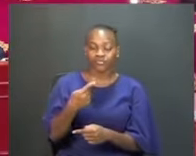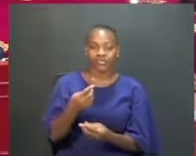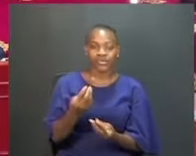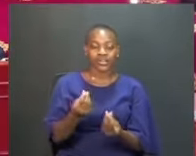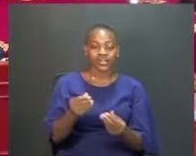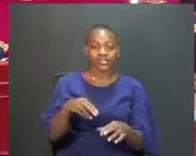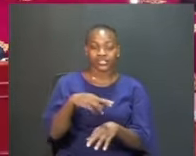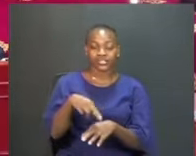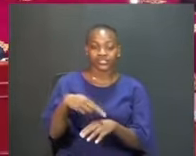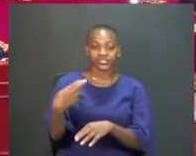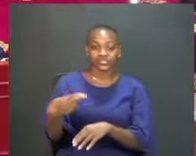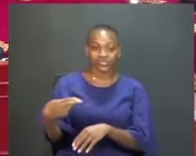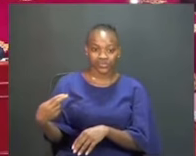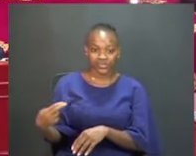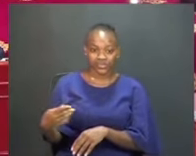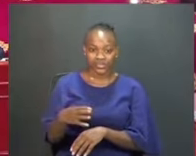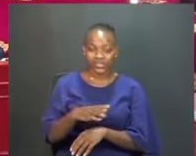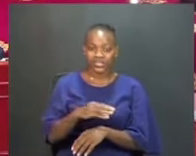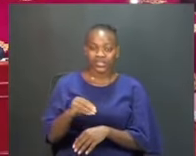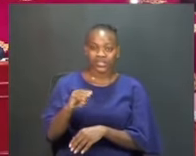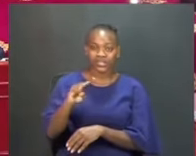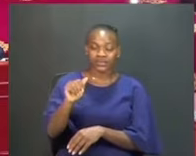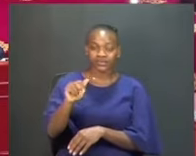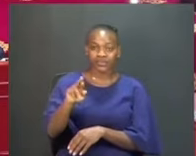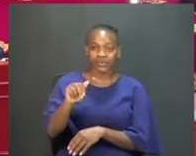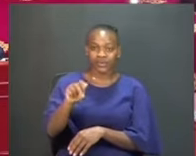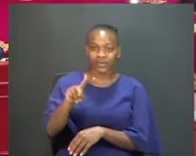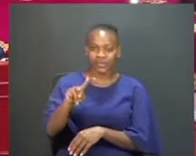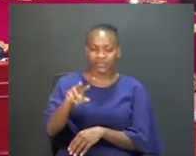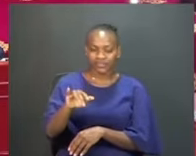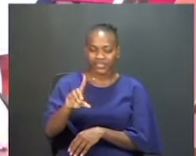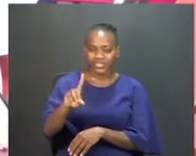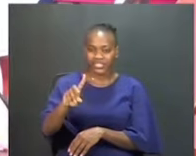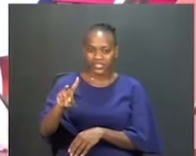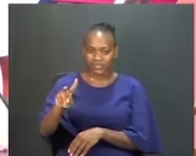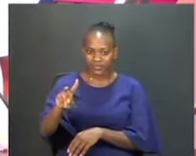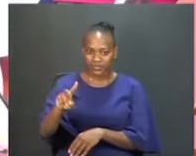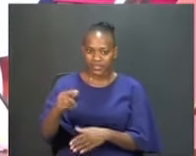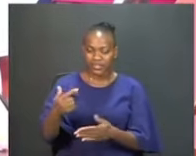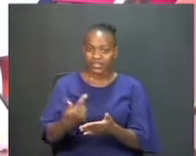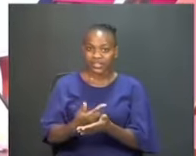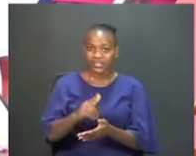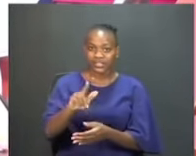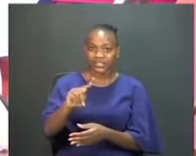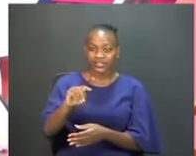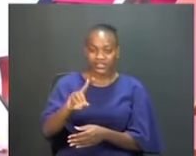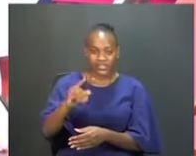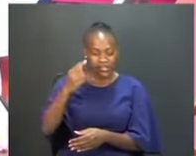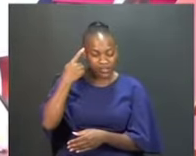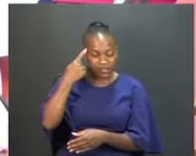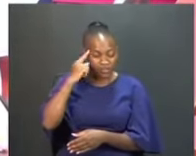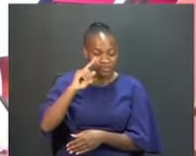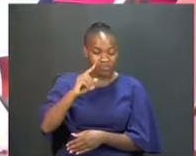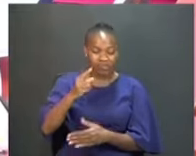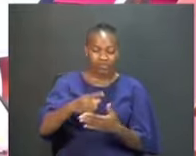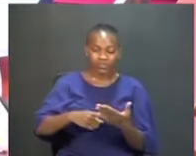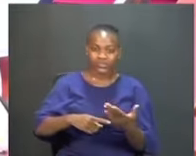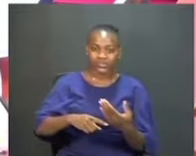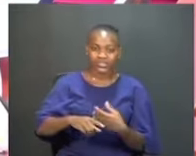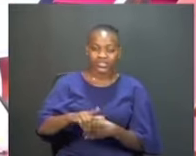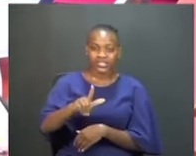Natural Resources and Barari DV Ghana Limited for the mining of lithium and other minerals at